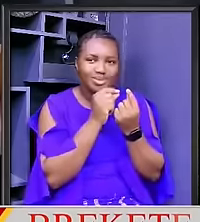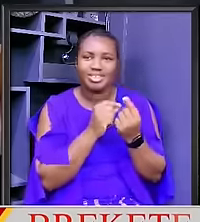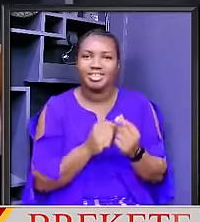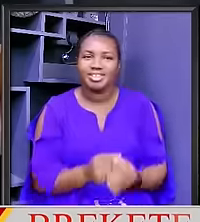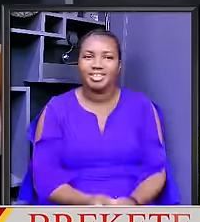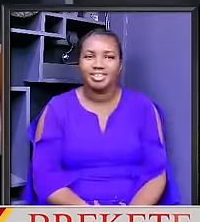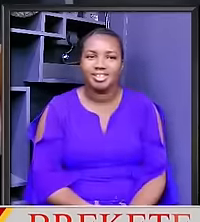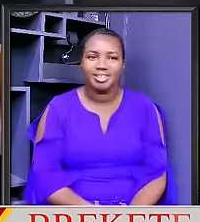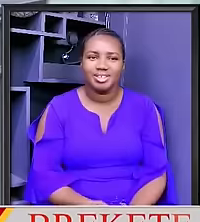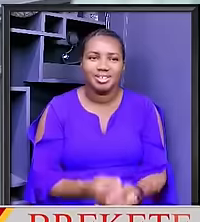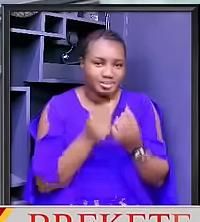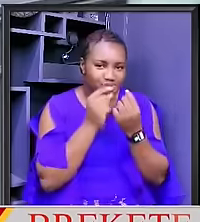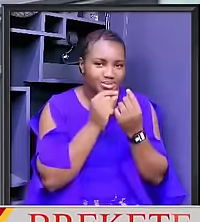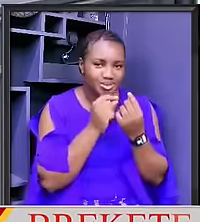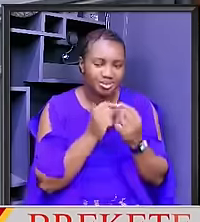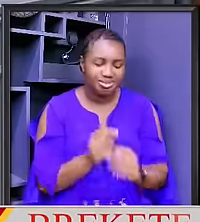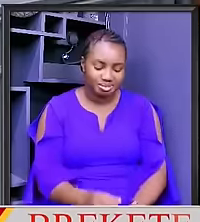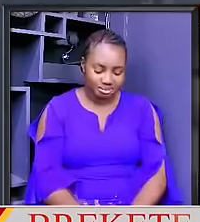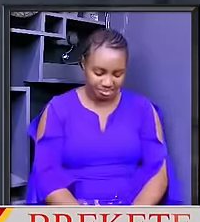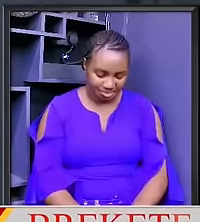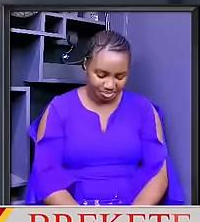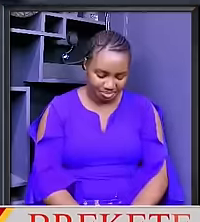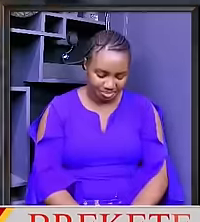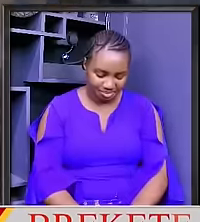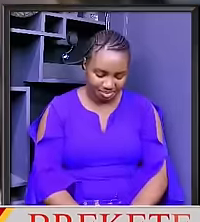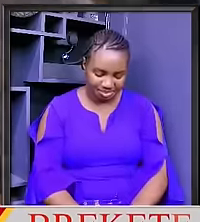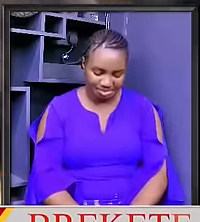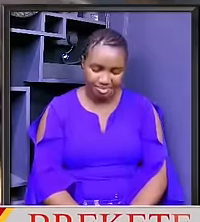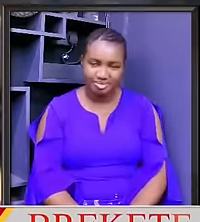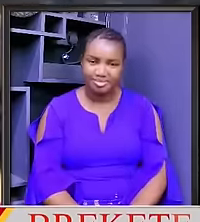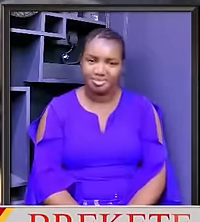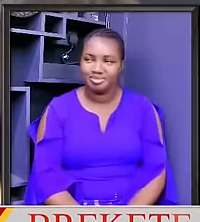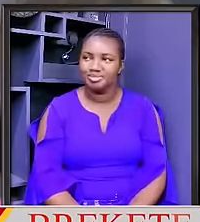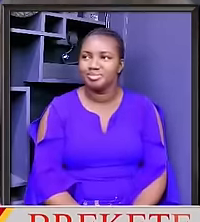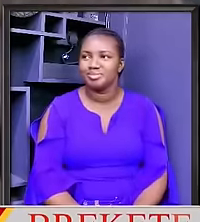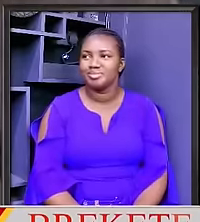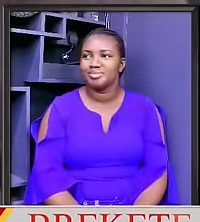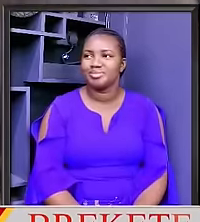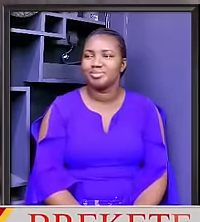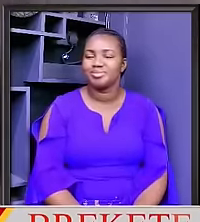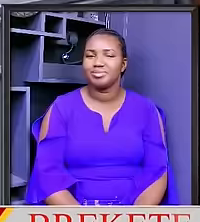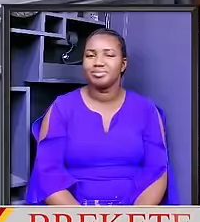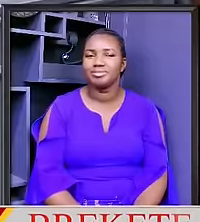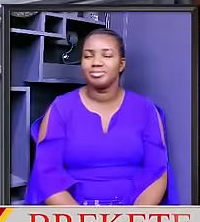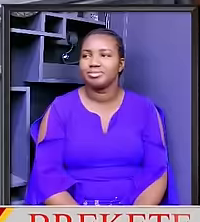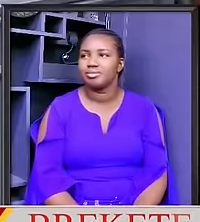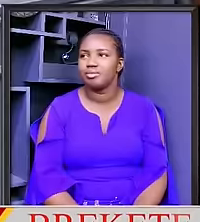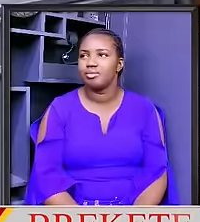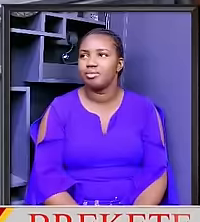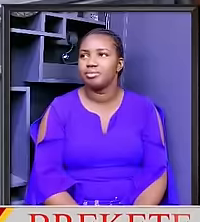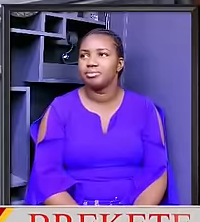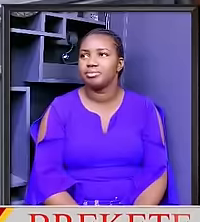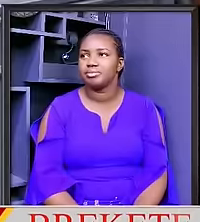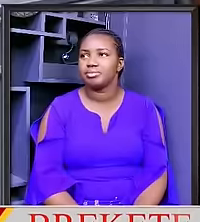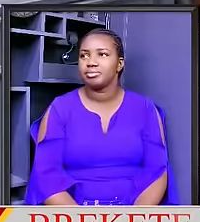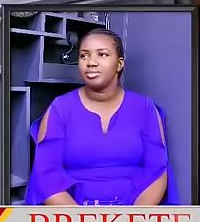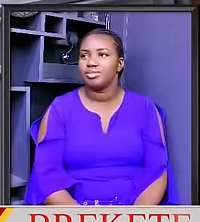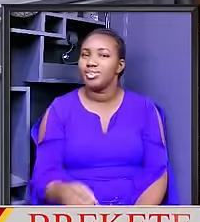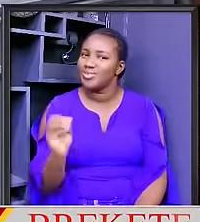On air. Mama? Worry woman.